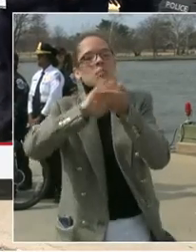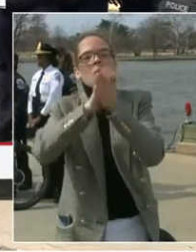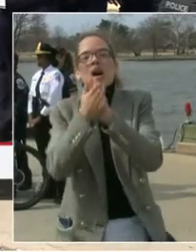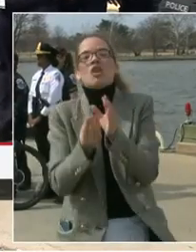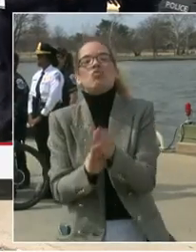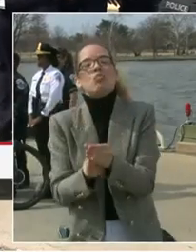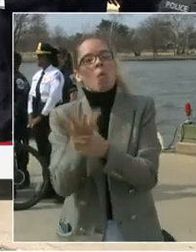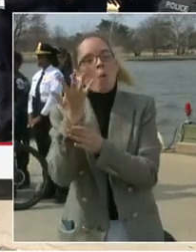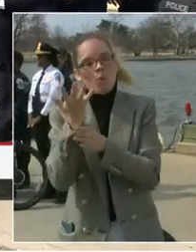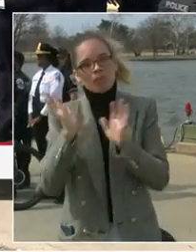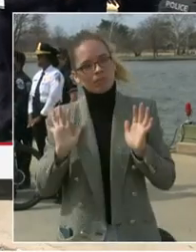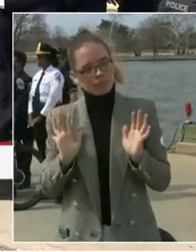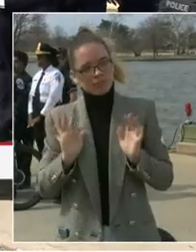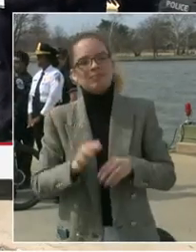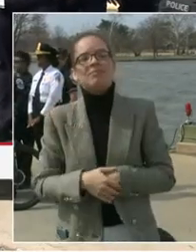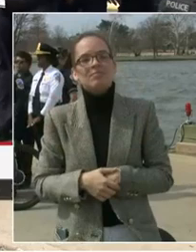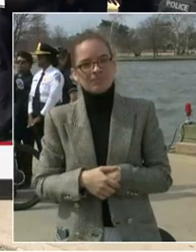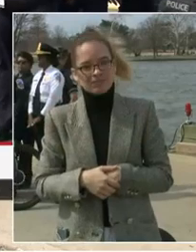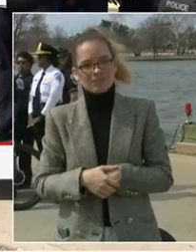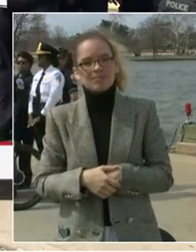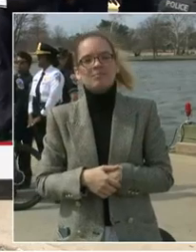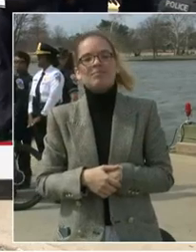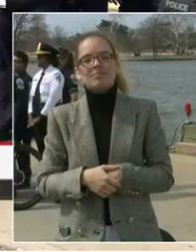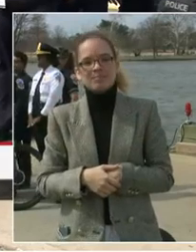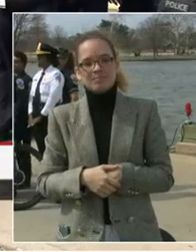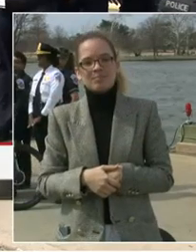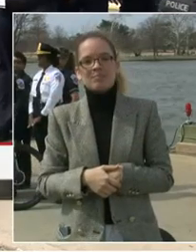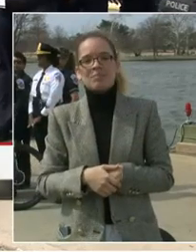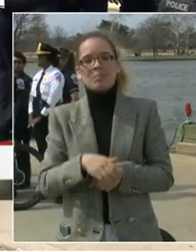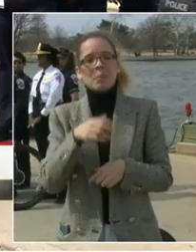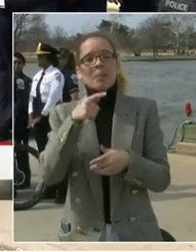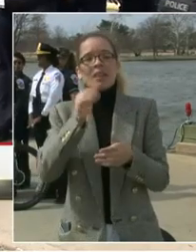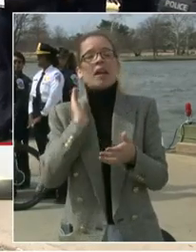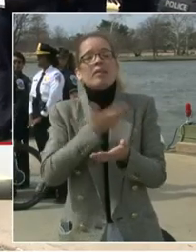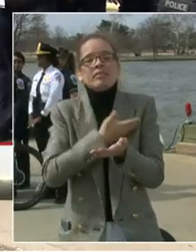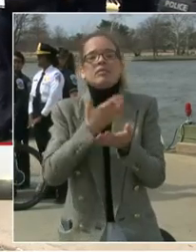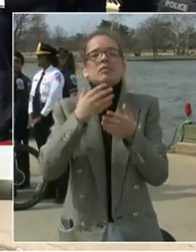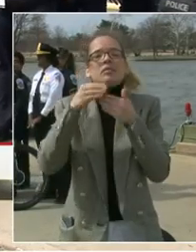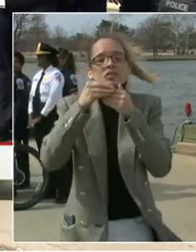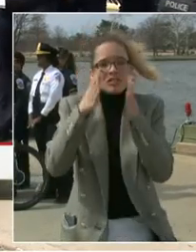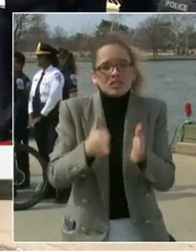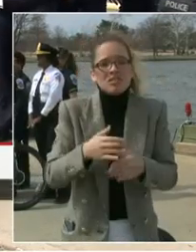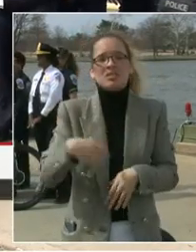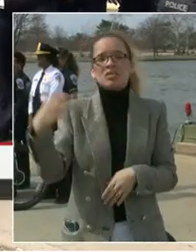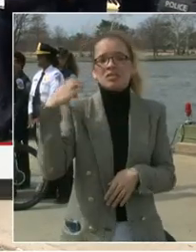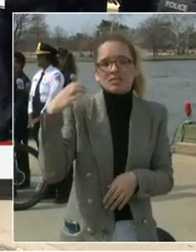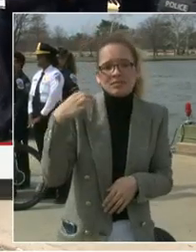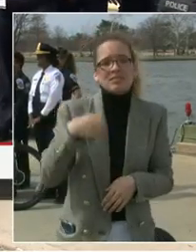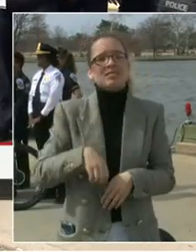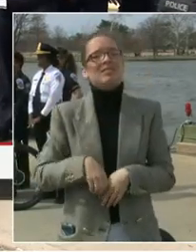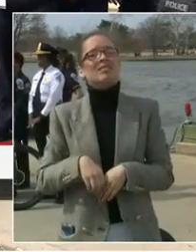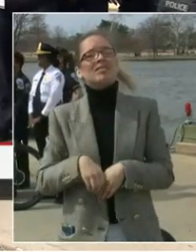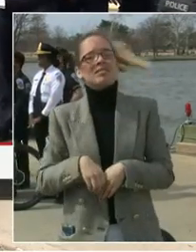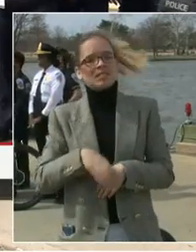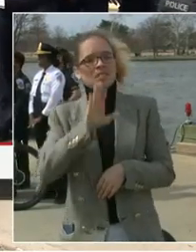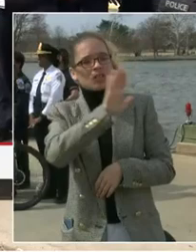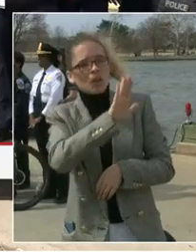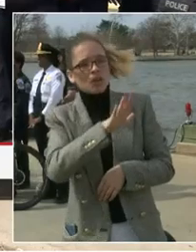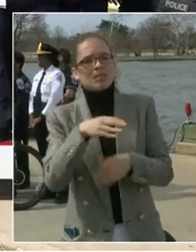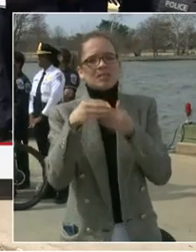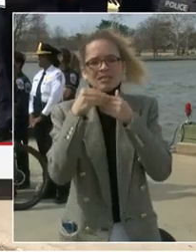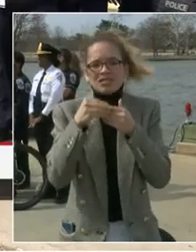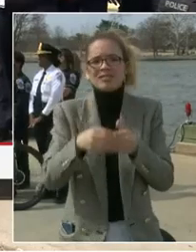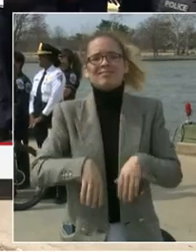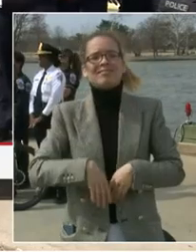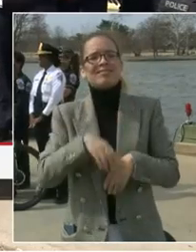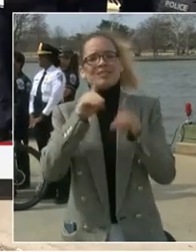And everything about our leadership, this chief and mine, requires every department, including MPD, and in